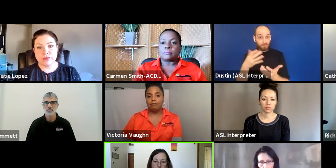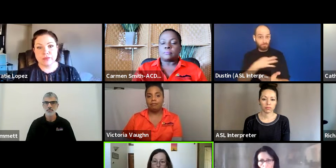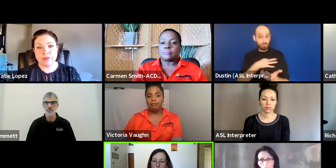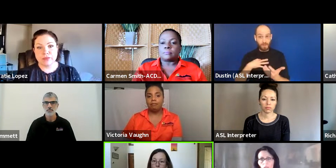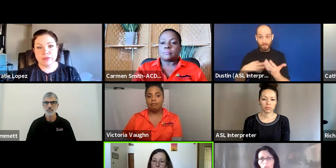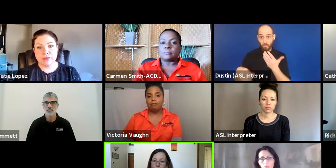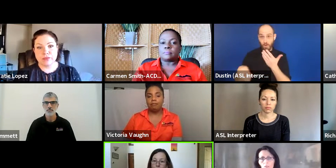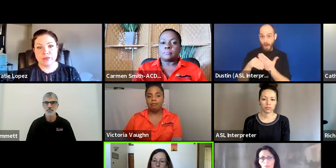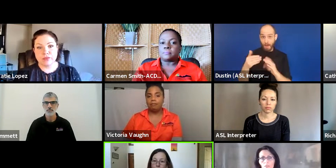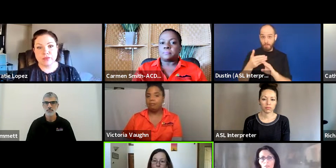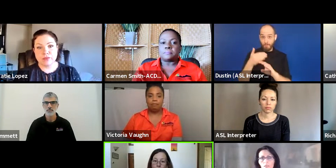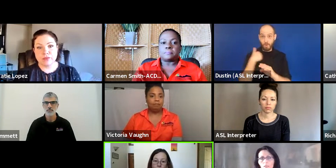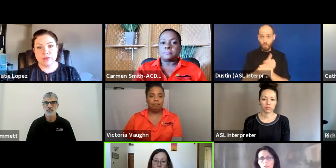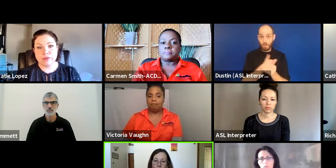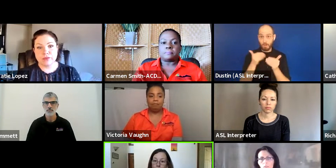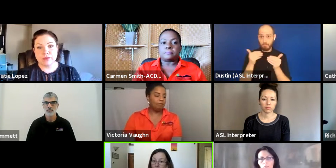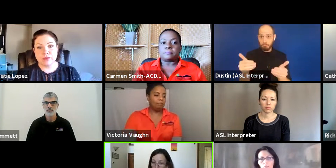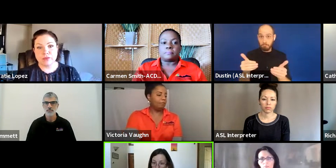ahead?